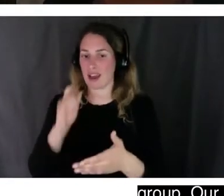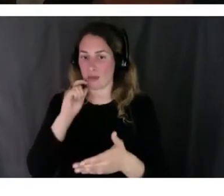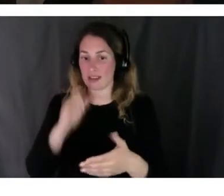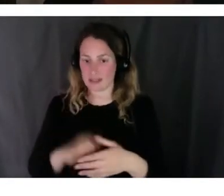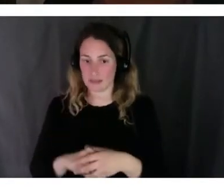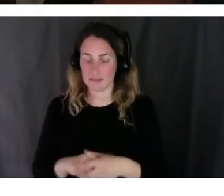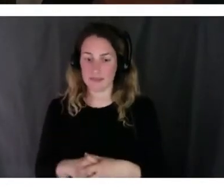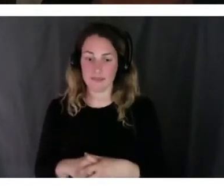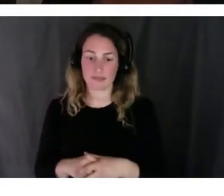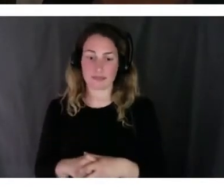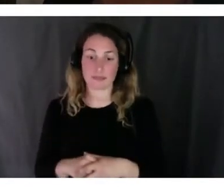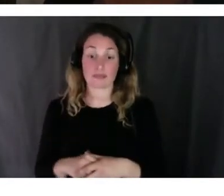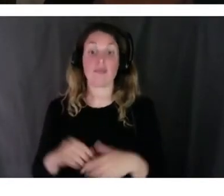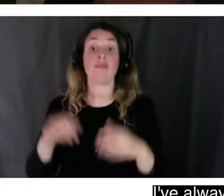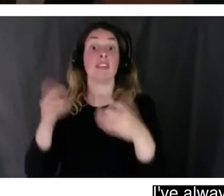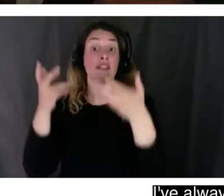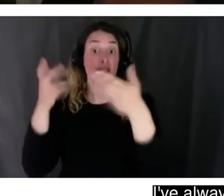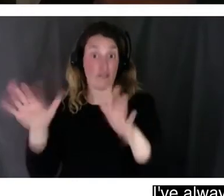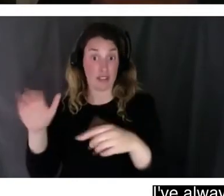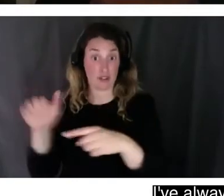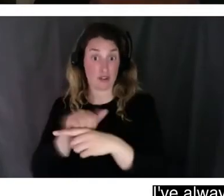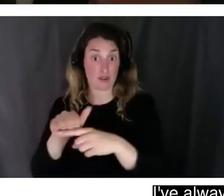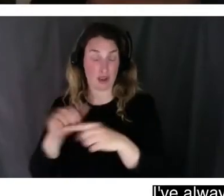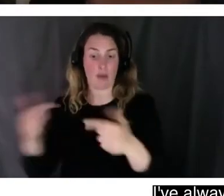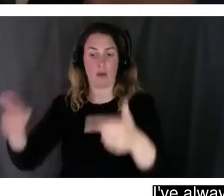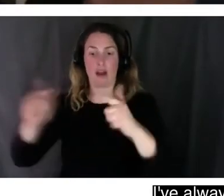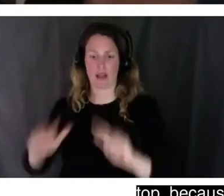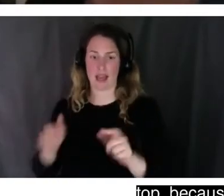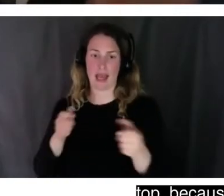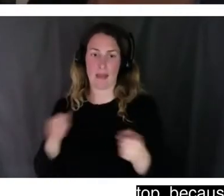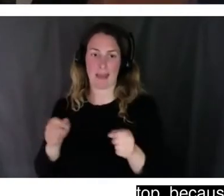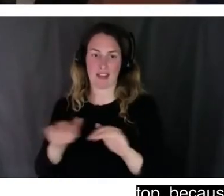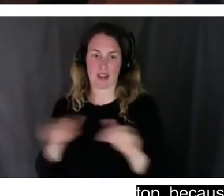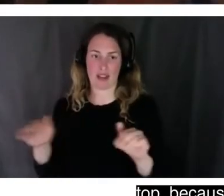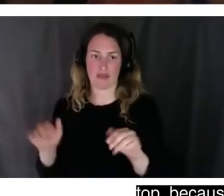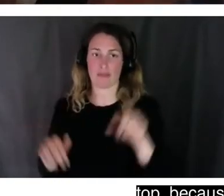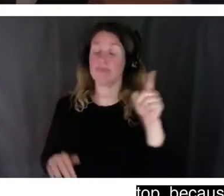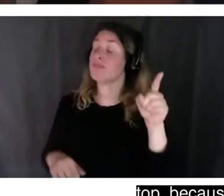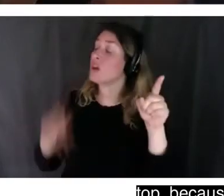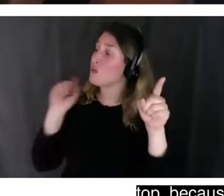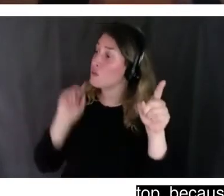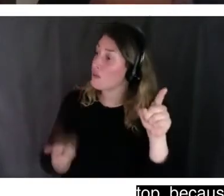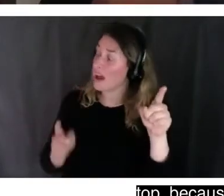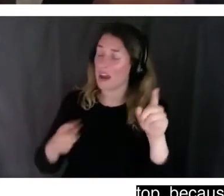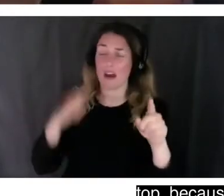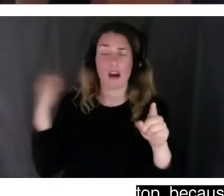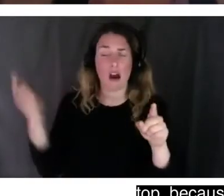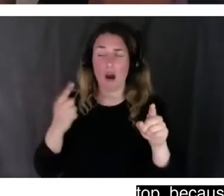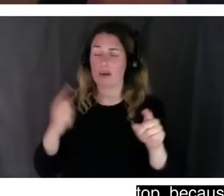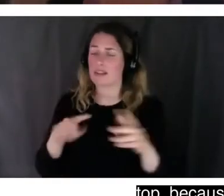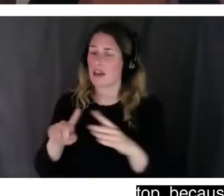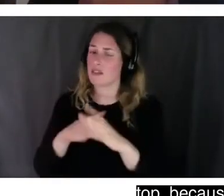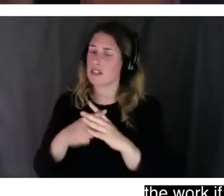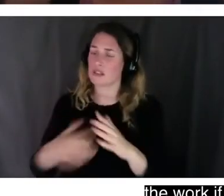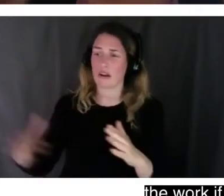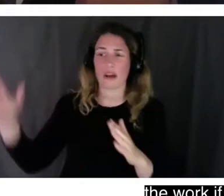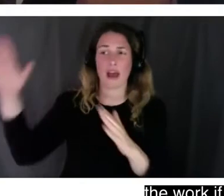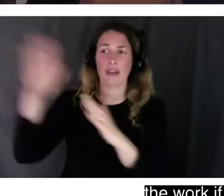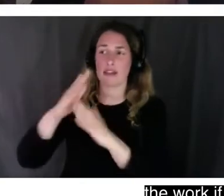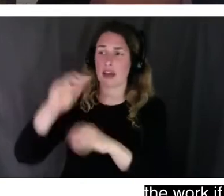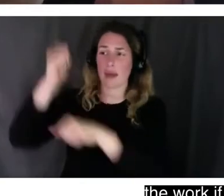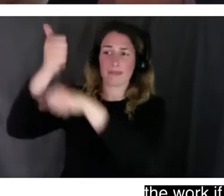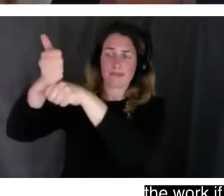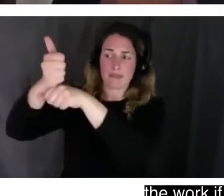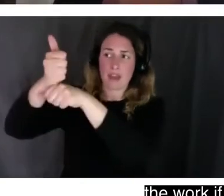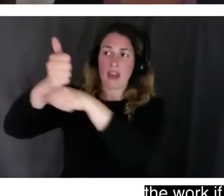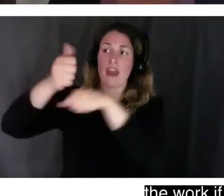the manager level. I've always said you have to start at the top, because otherwise people do not value the work